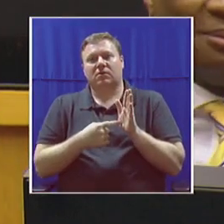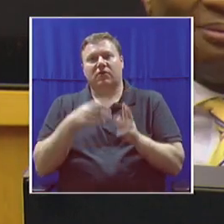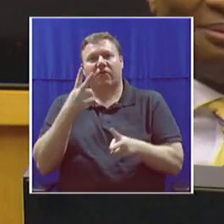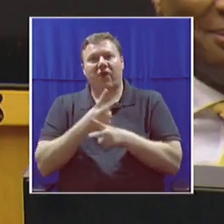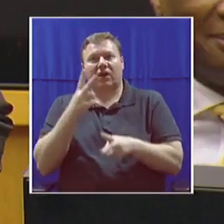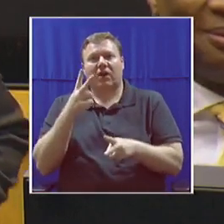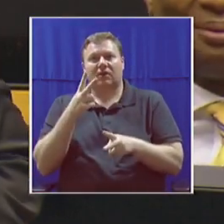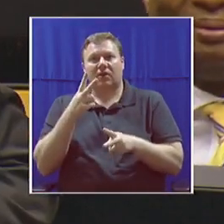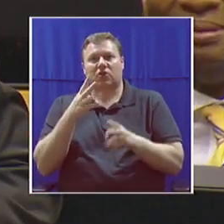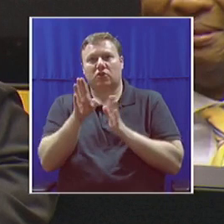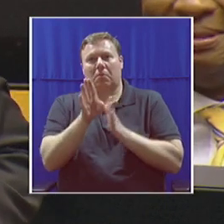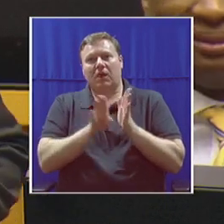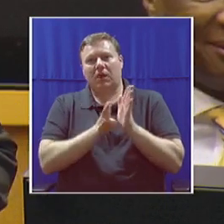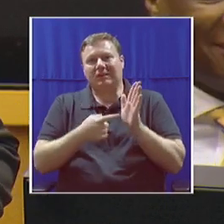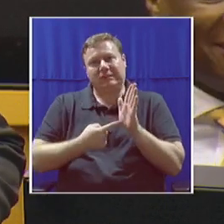Bill